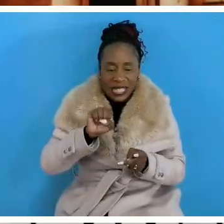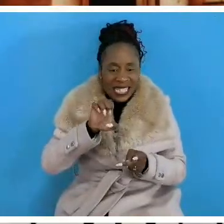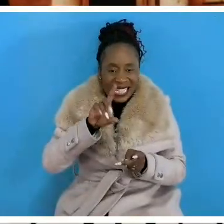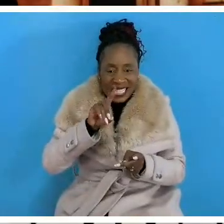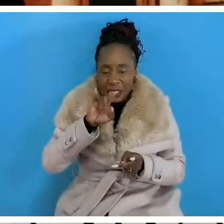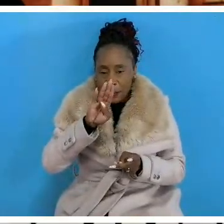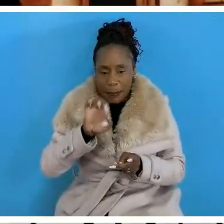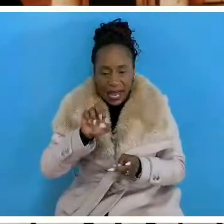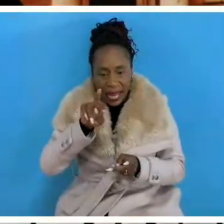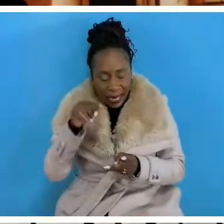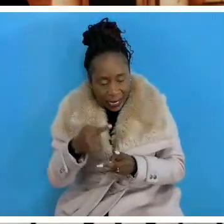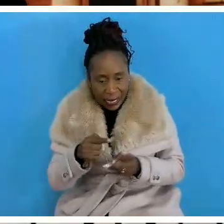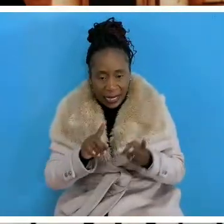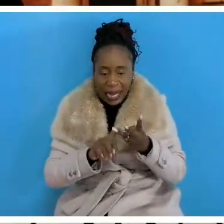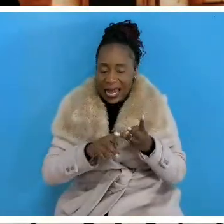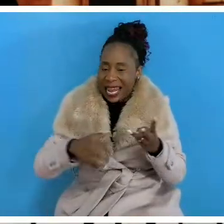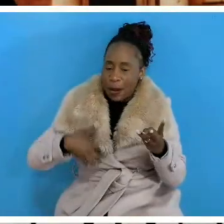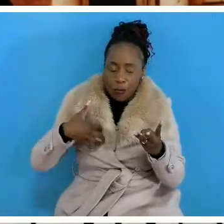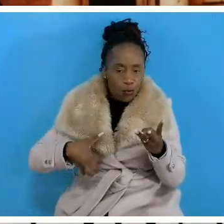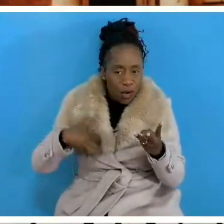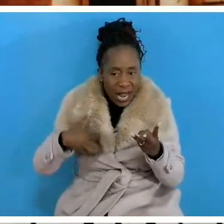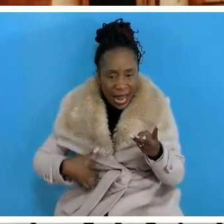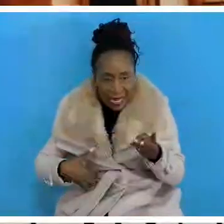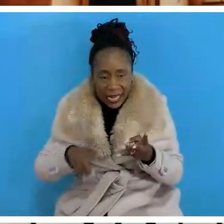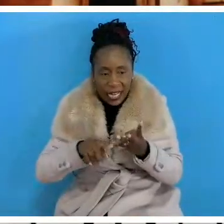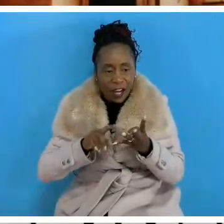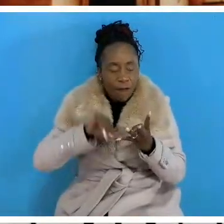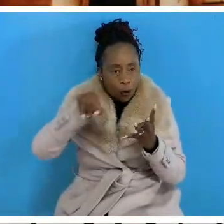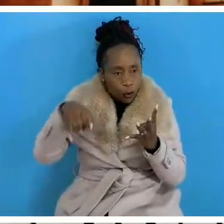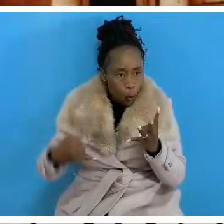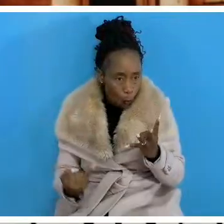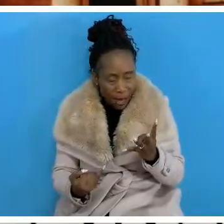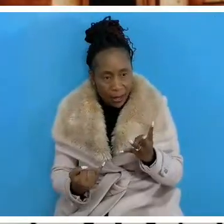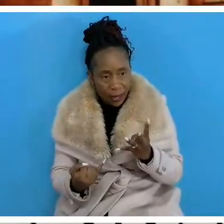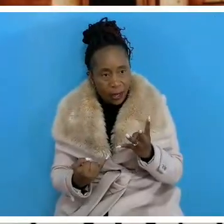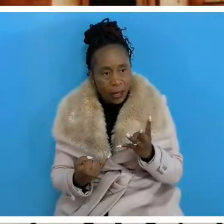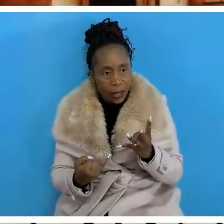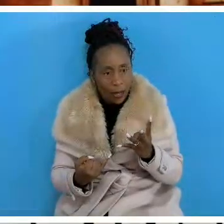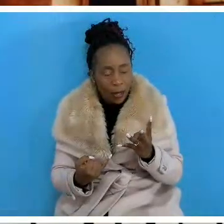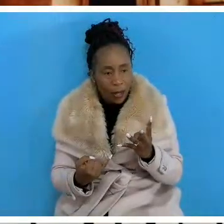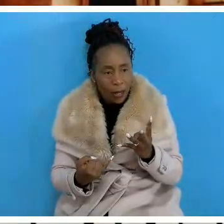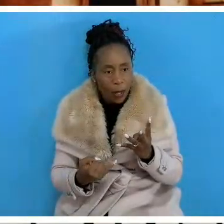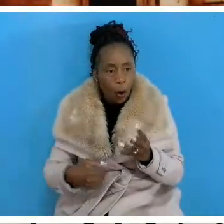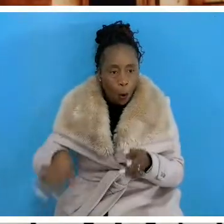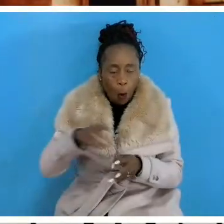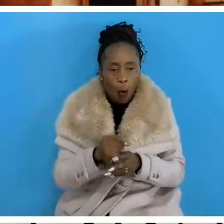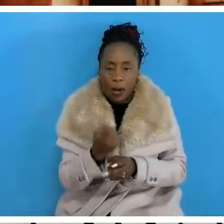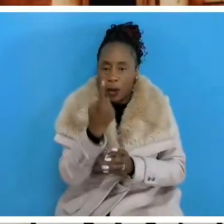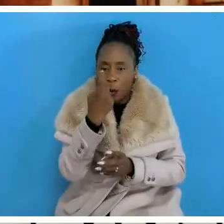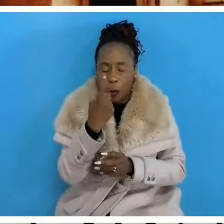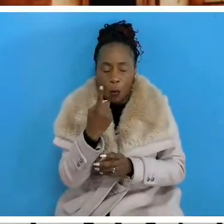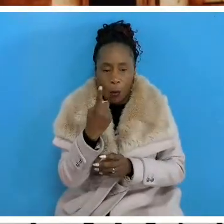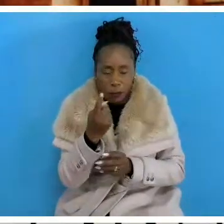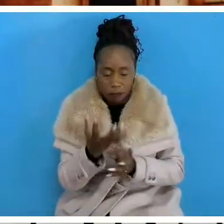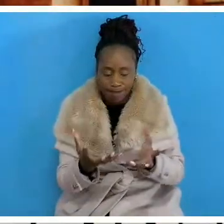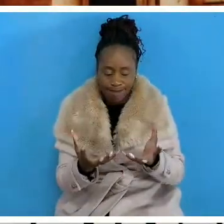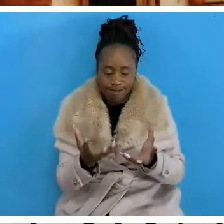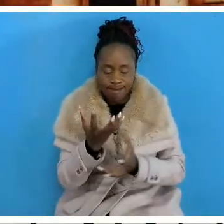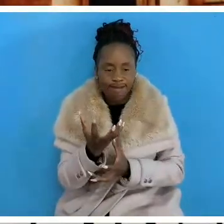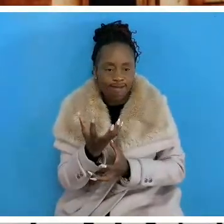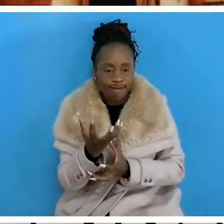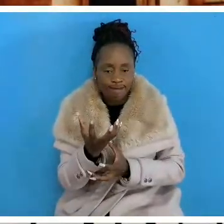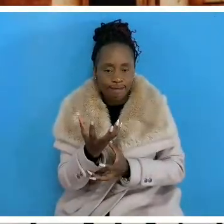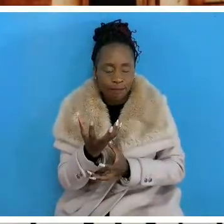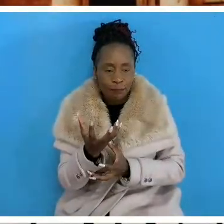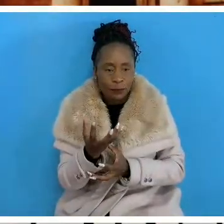is for Ekurhuleni, the budget is for Joburg, all in one pot. So we say to